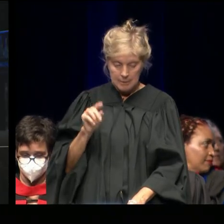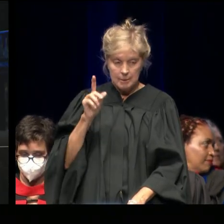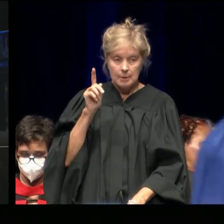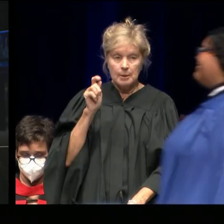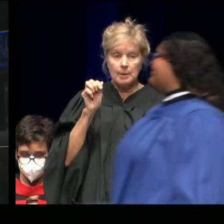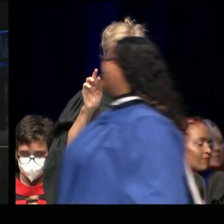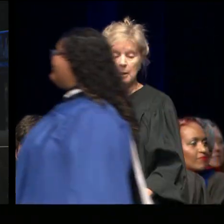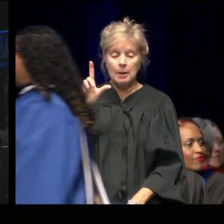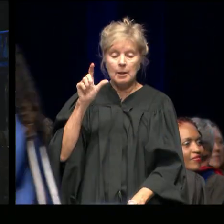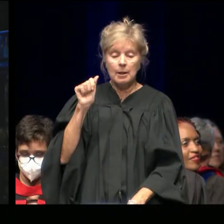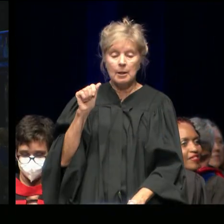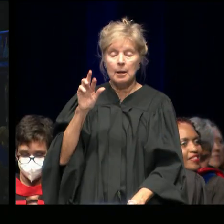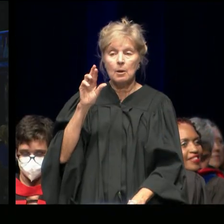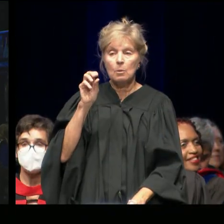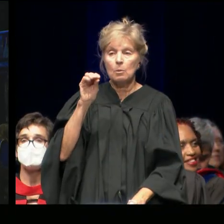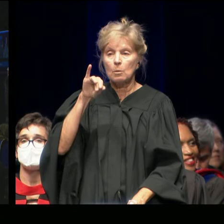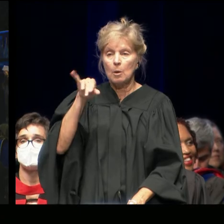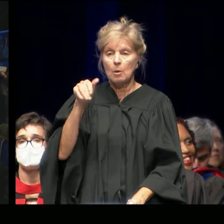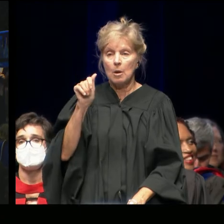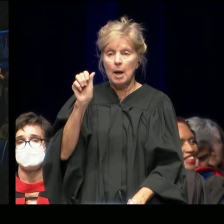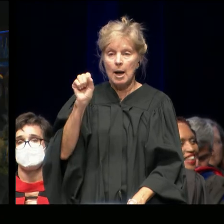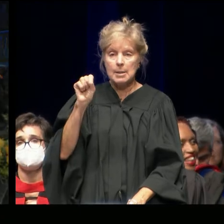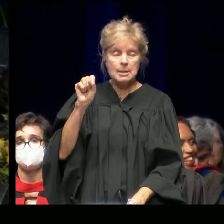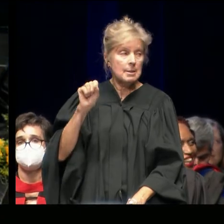Carla Rojas.